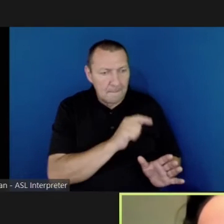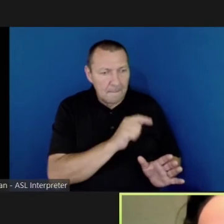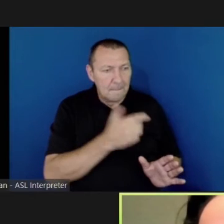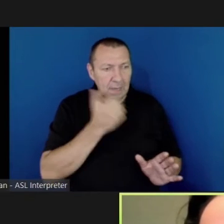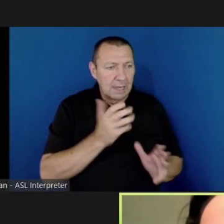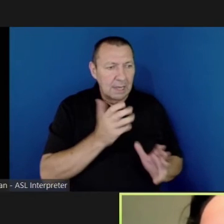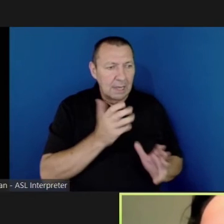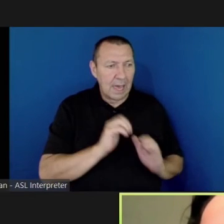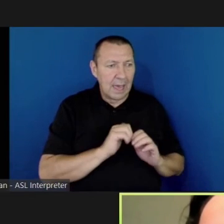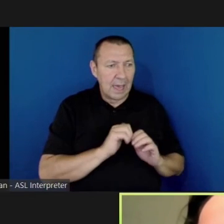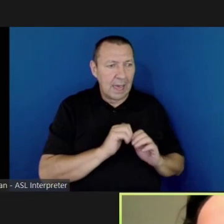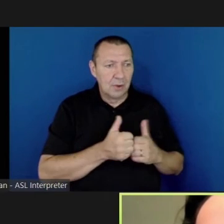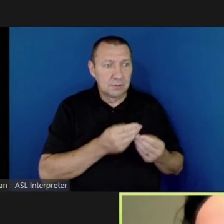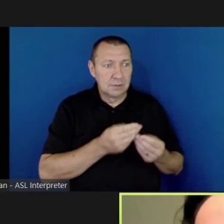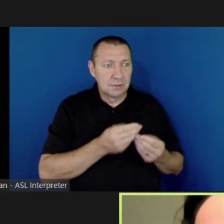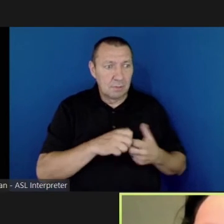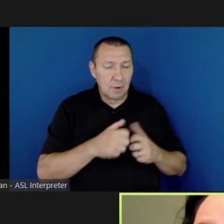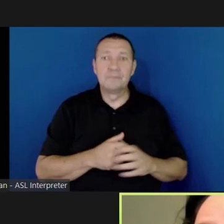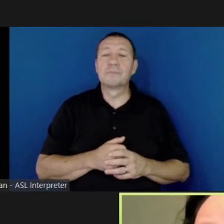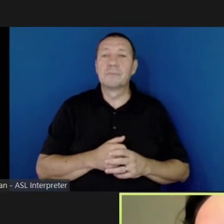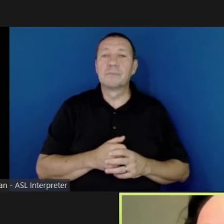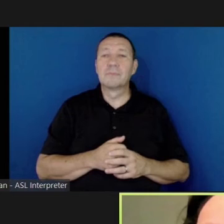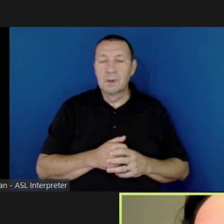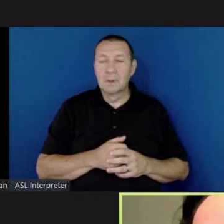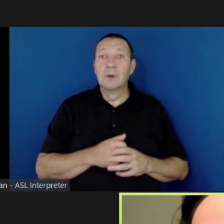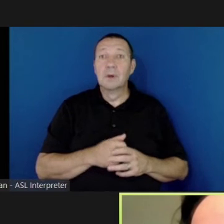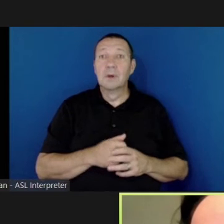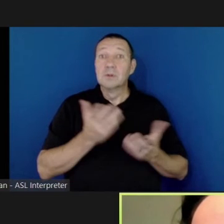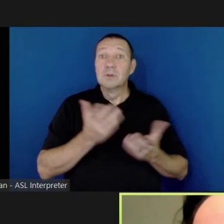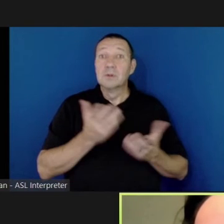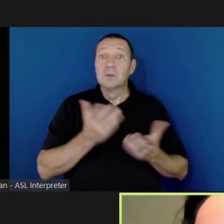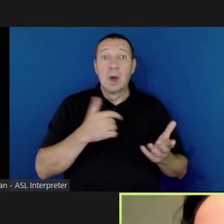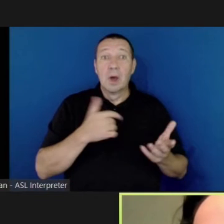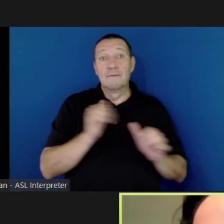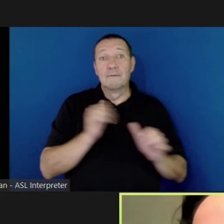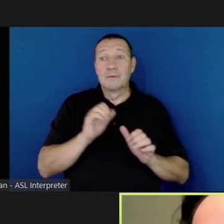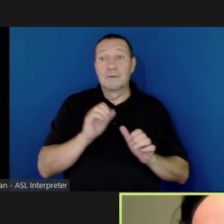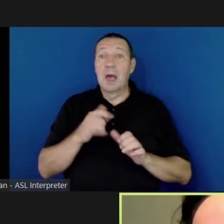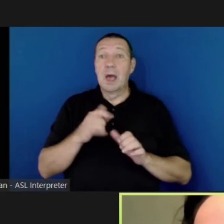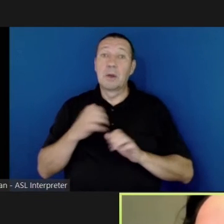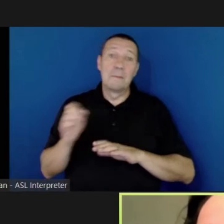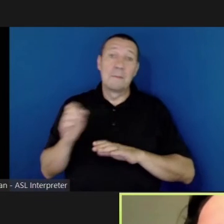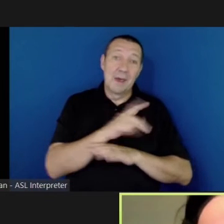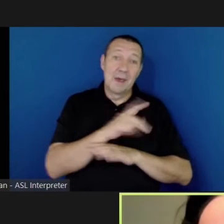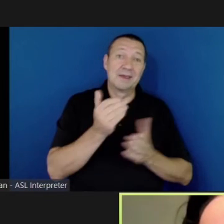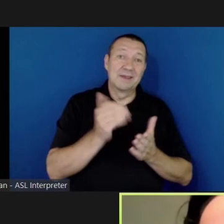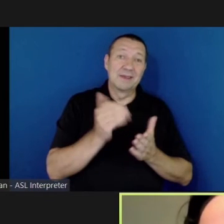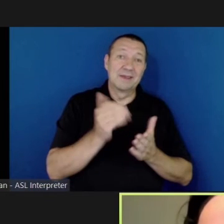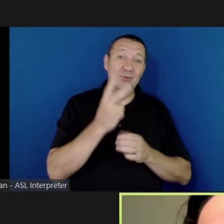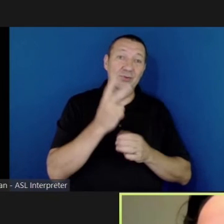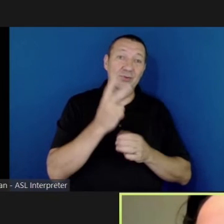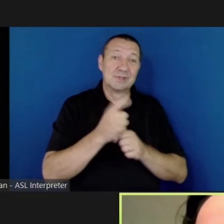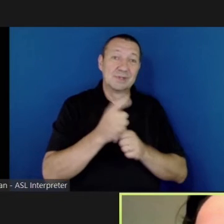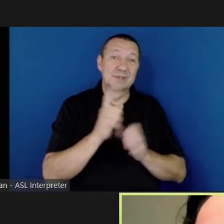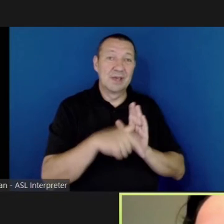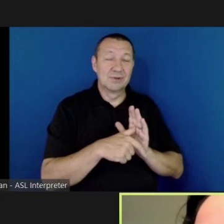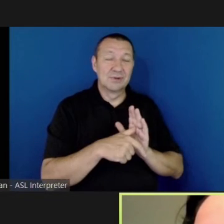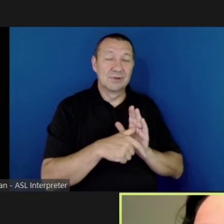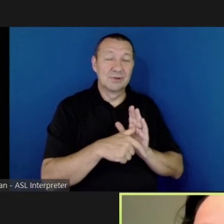how to solve this problem. So I went back 2 years later, as Corey stated, to start Cero